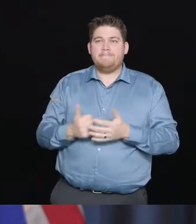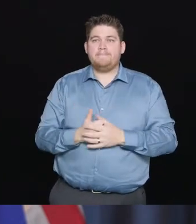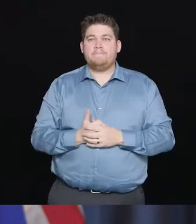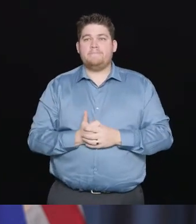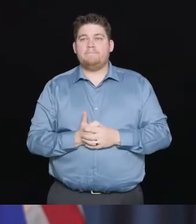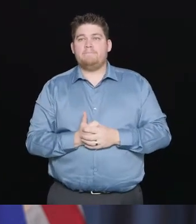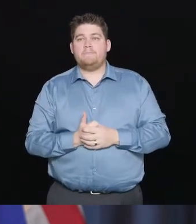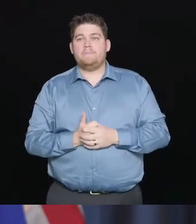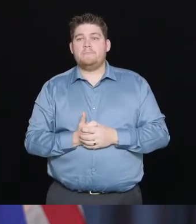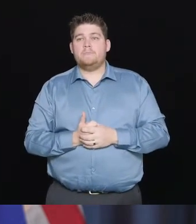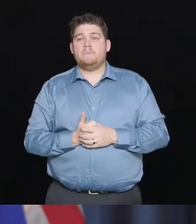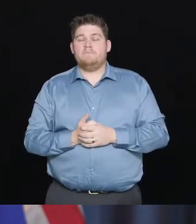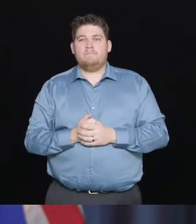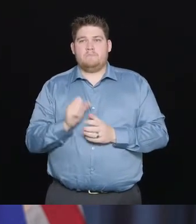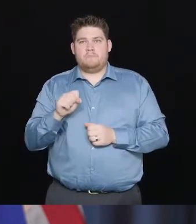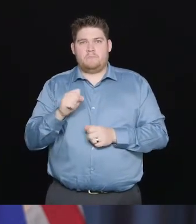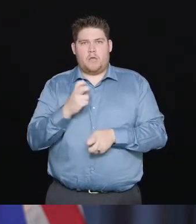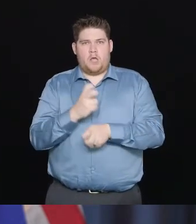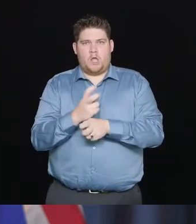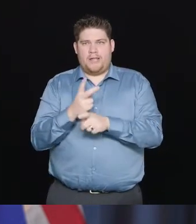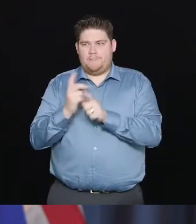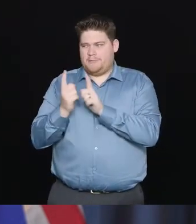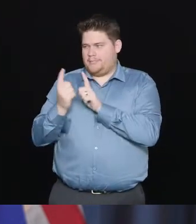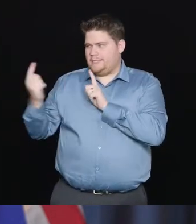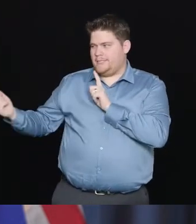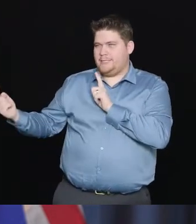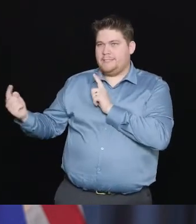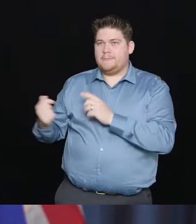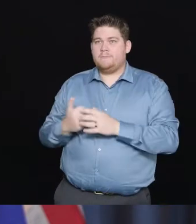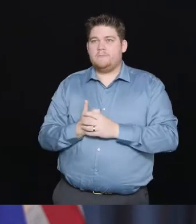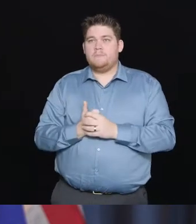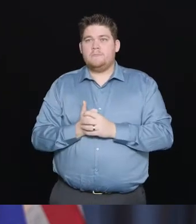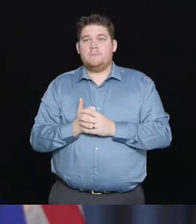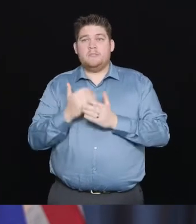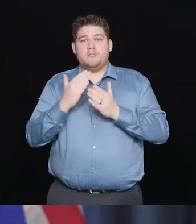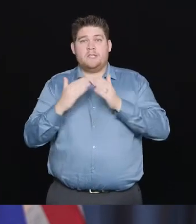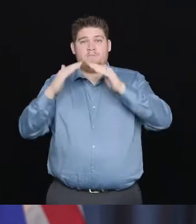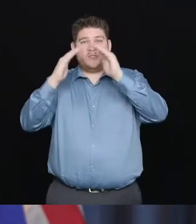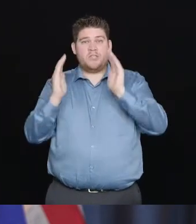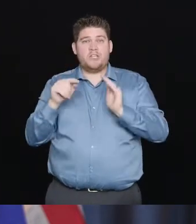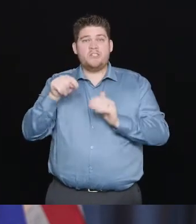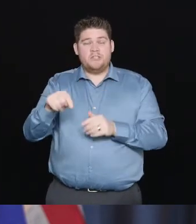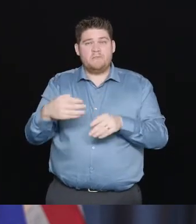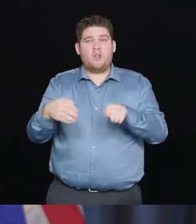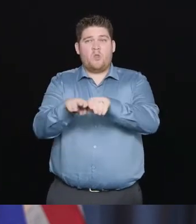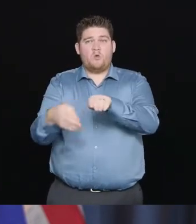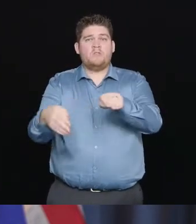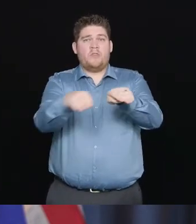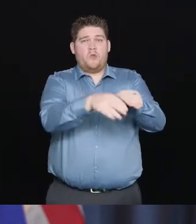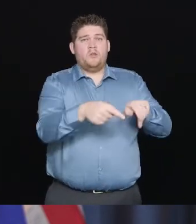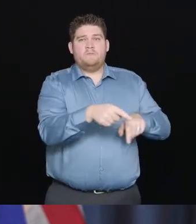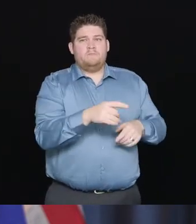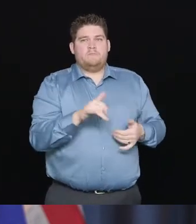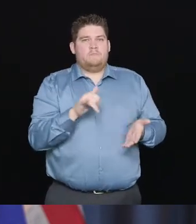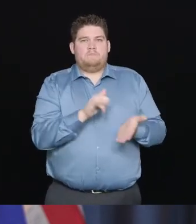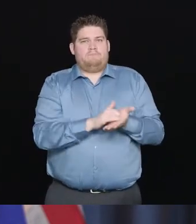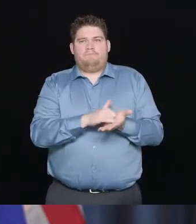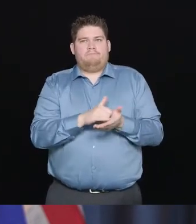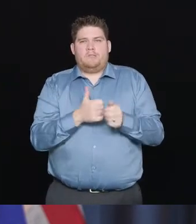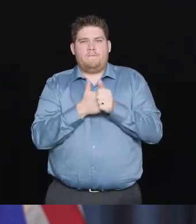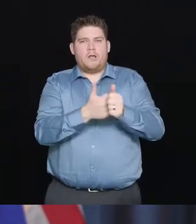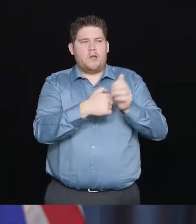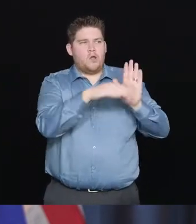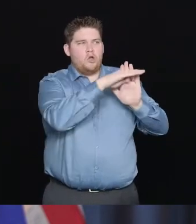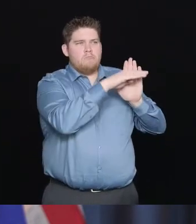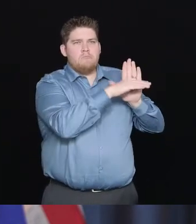to distance, being able to provide the appropriate cleaning products, having a plan to be able to isolate somebody if need